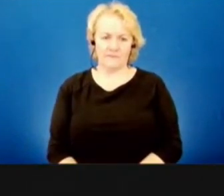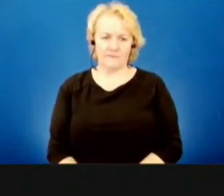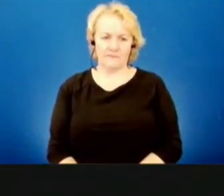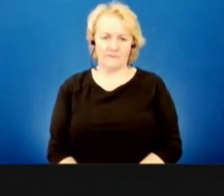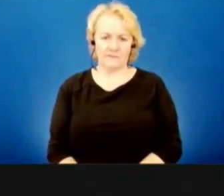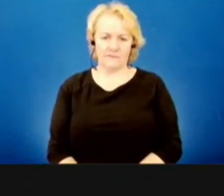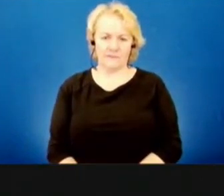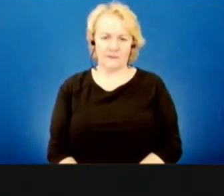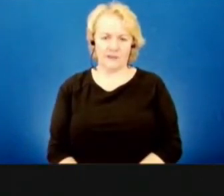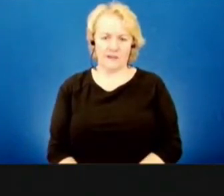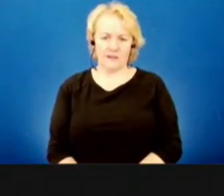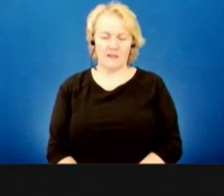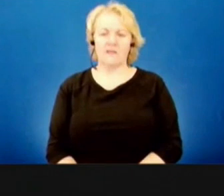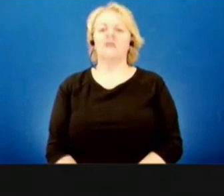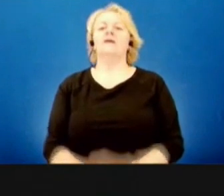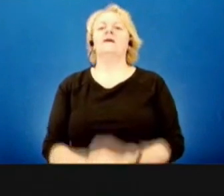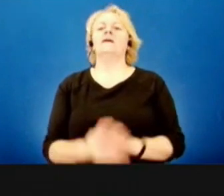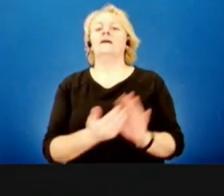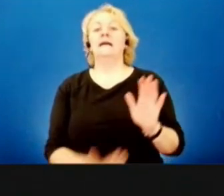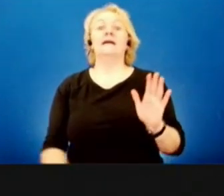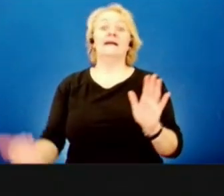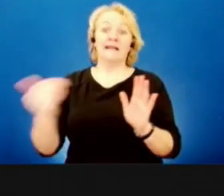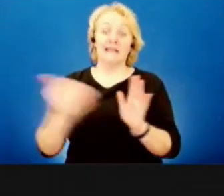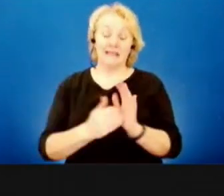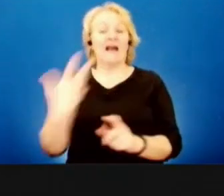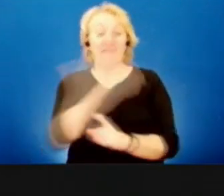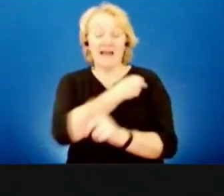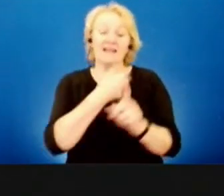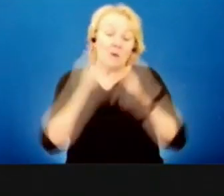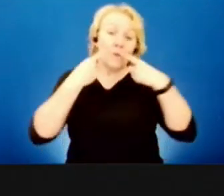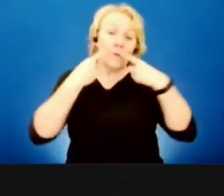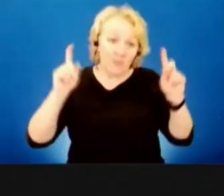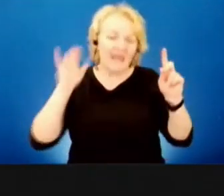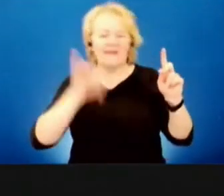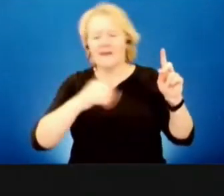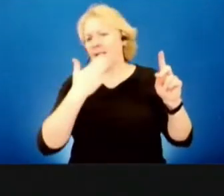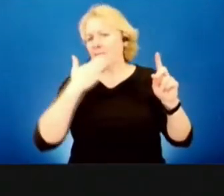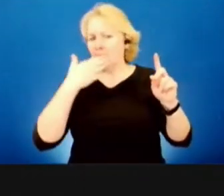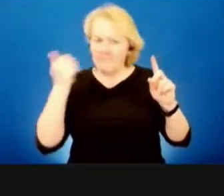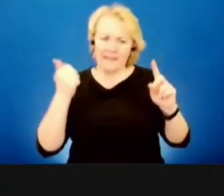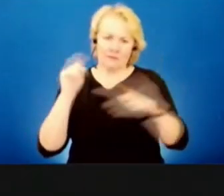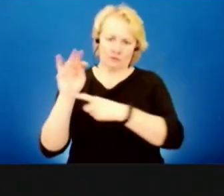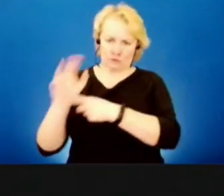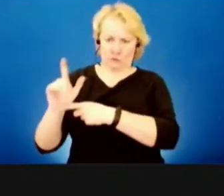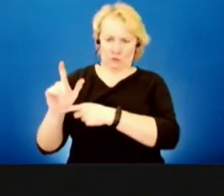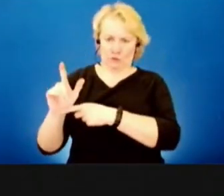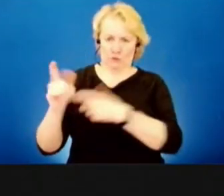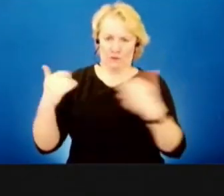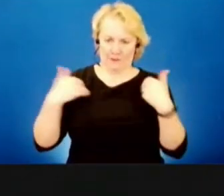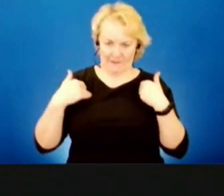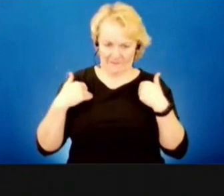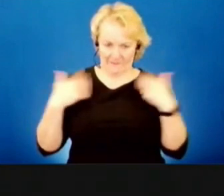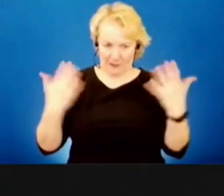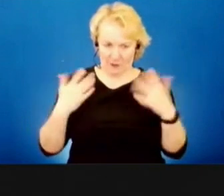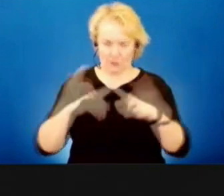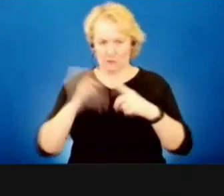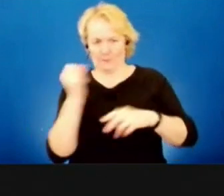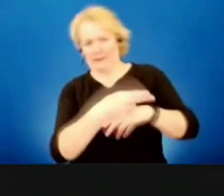Now, just round it out again. The vaccine works. It is the best tool that we have in our toolbox to combat this